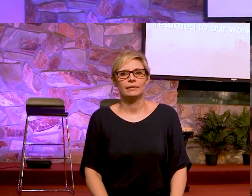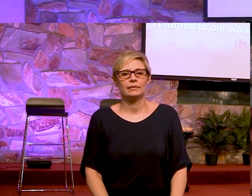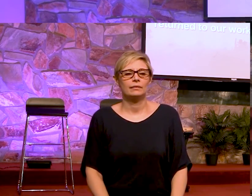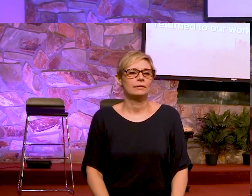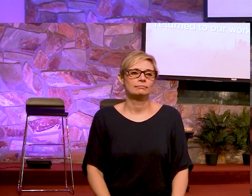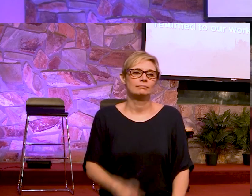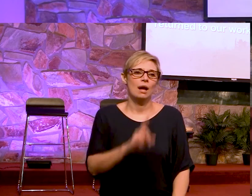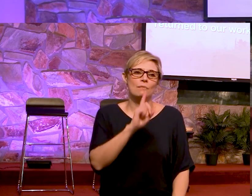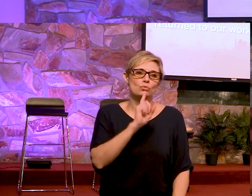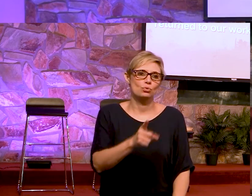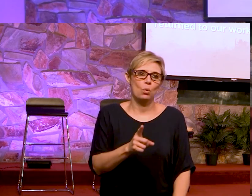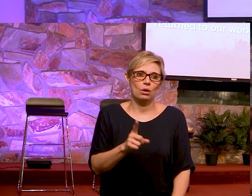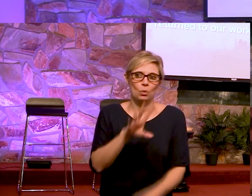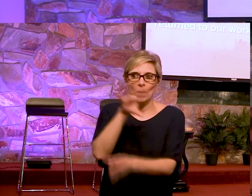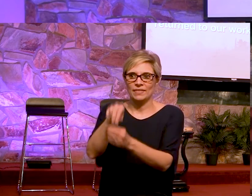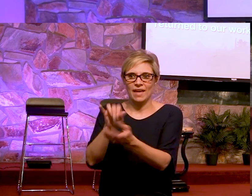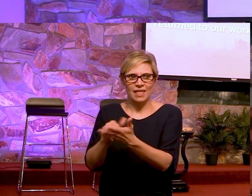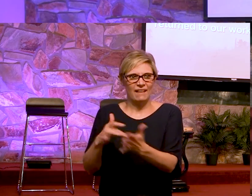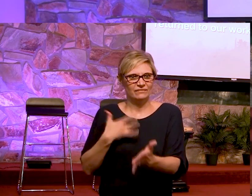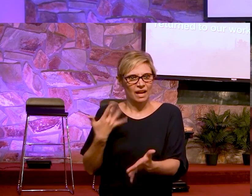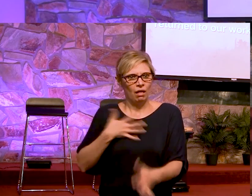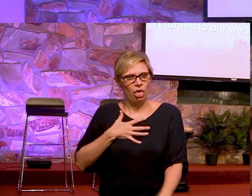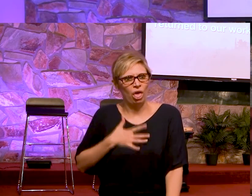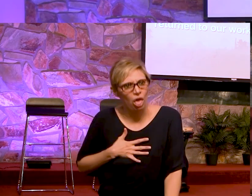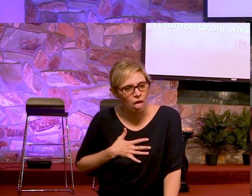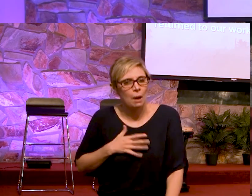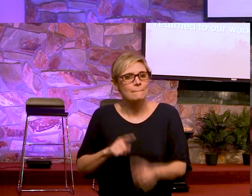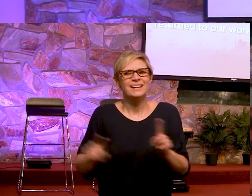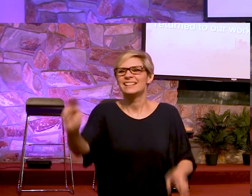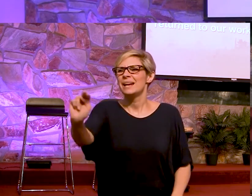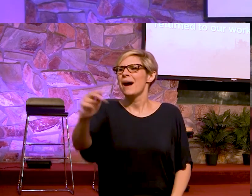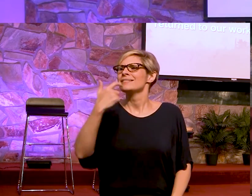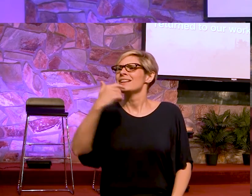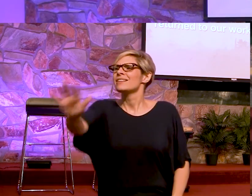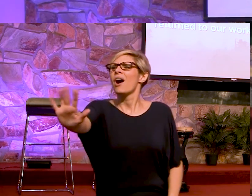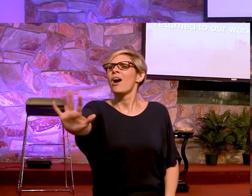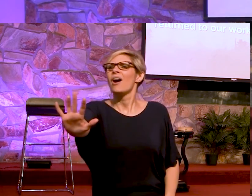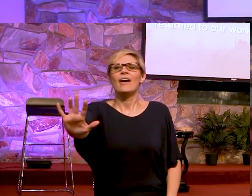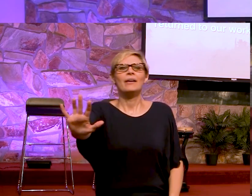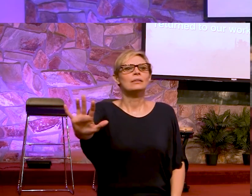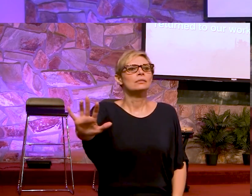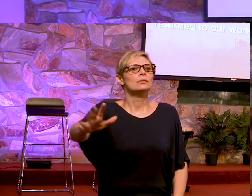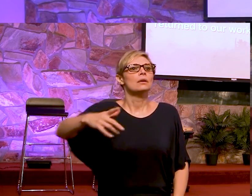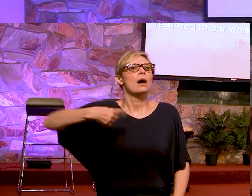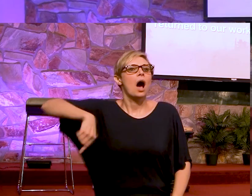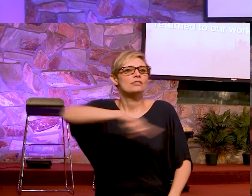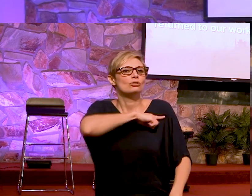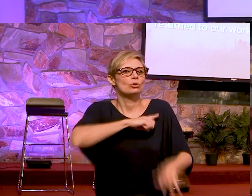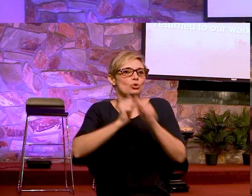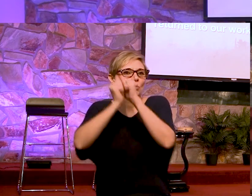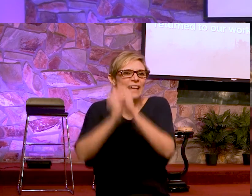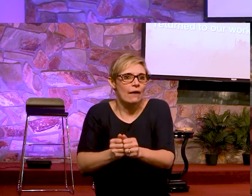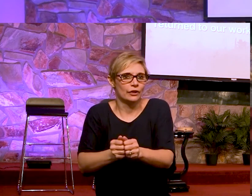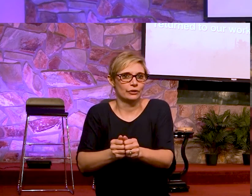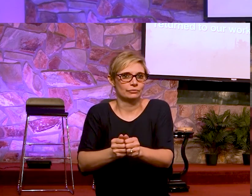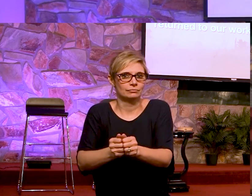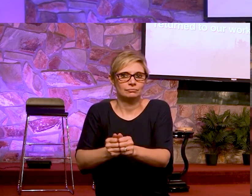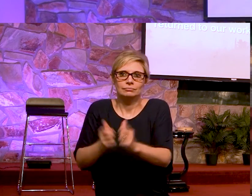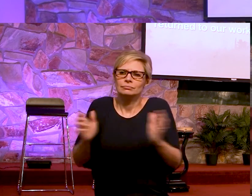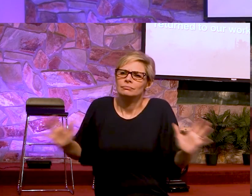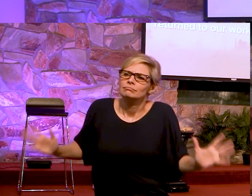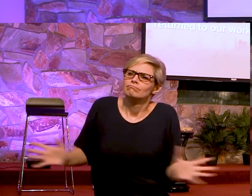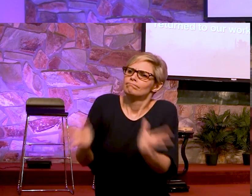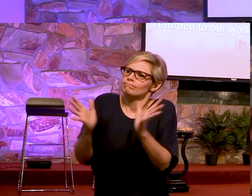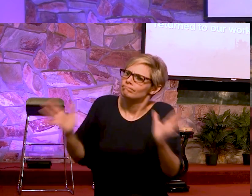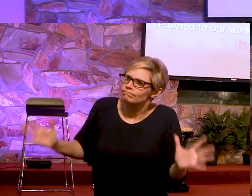I'm sure just within that it could be very discouraging. But Nehemiah is saying, listen, we're going to work at this together. We're going to encourage